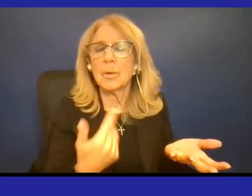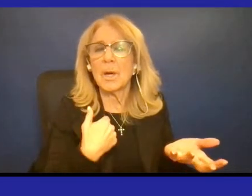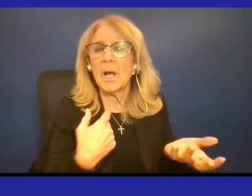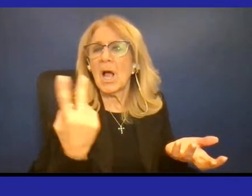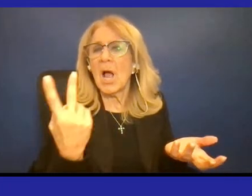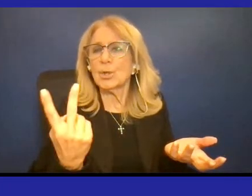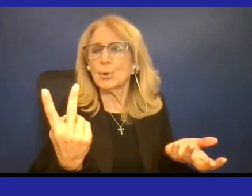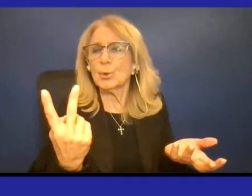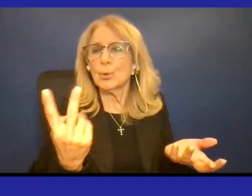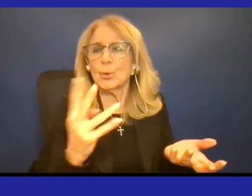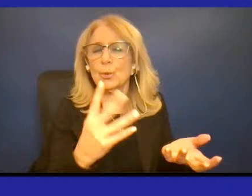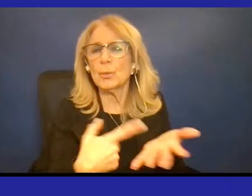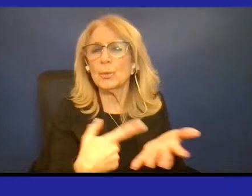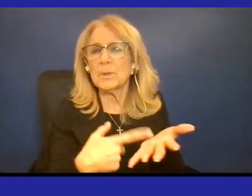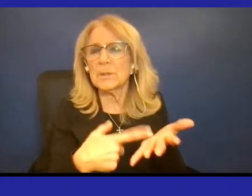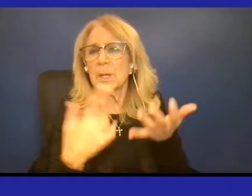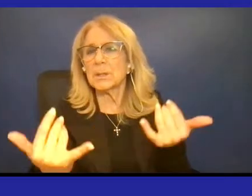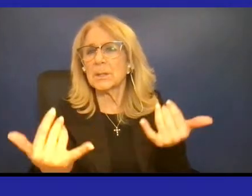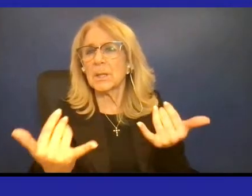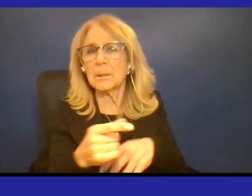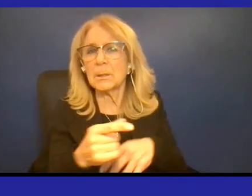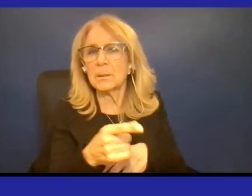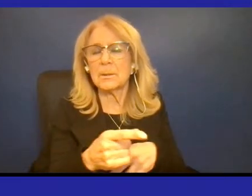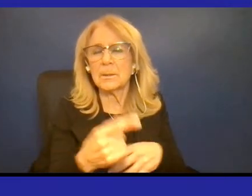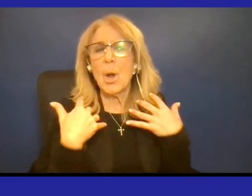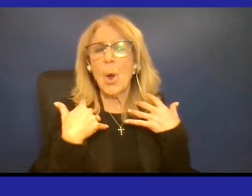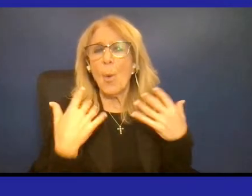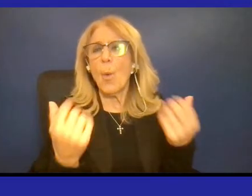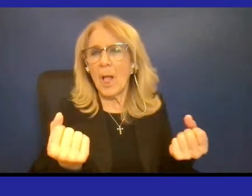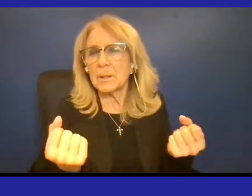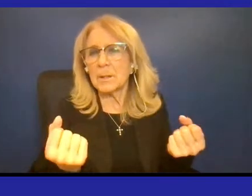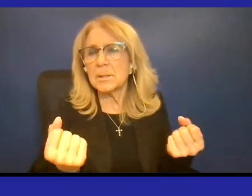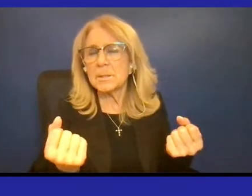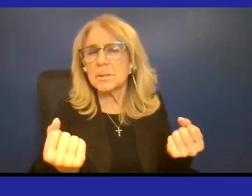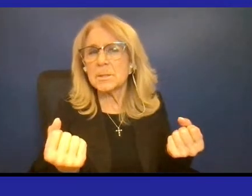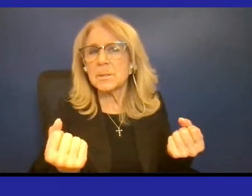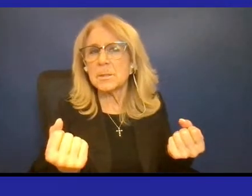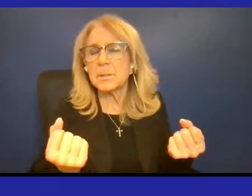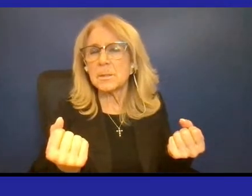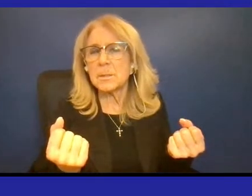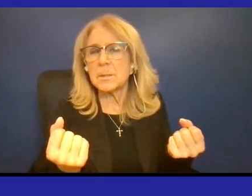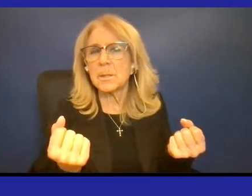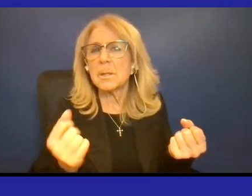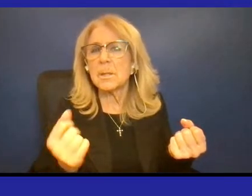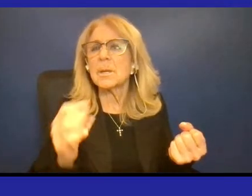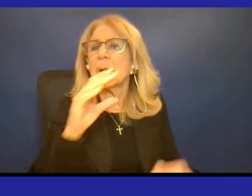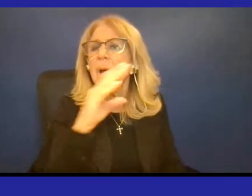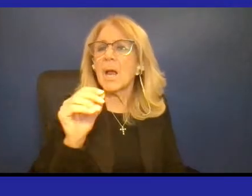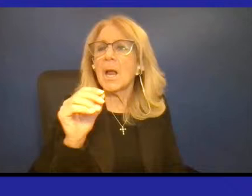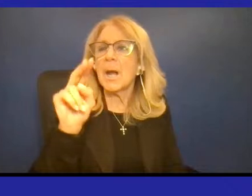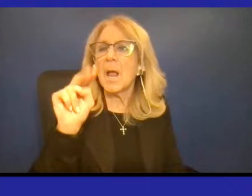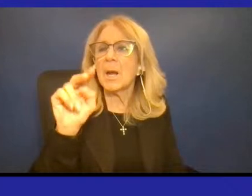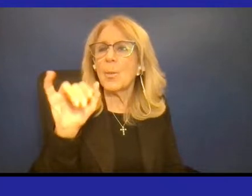today, so that's it. The wellness encounters. Yeah, and the- wellness and the, And the NYC care could,